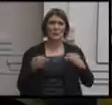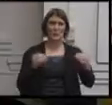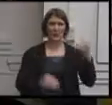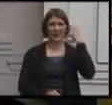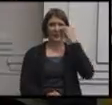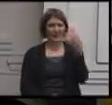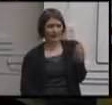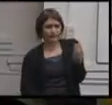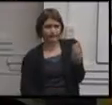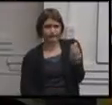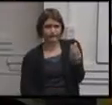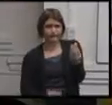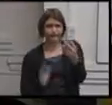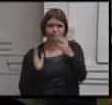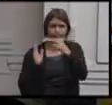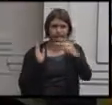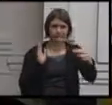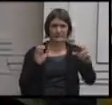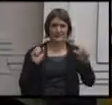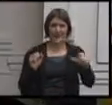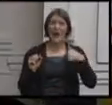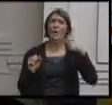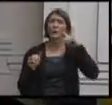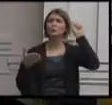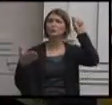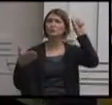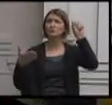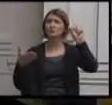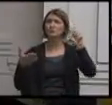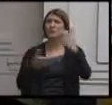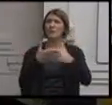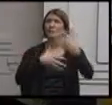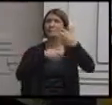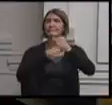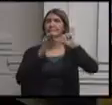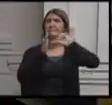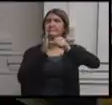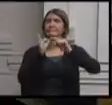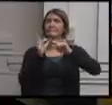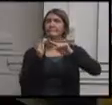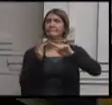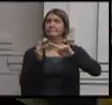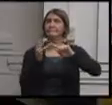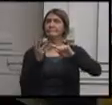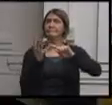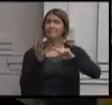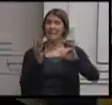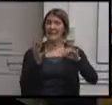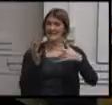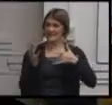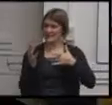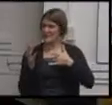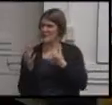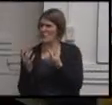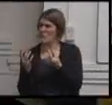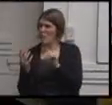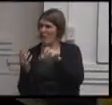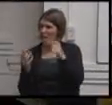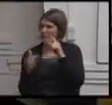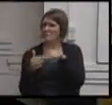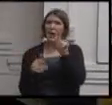So as I go over that, I'm just going to highlight a lot of it. And if there's stuff that you folks want to go back